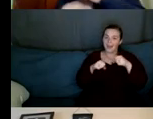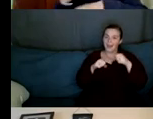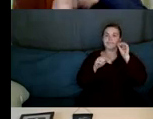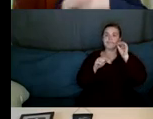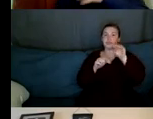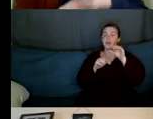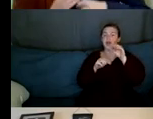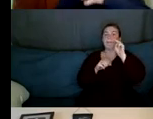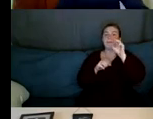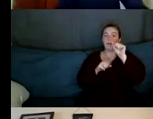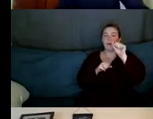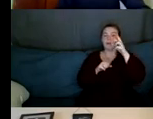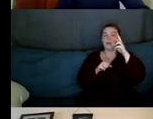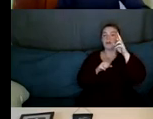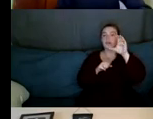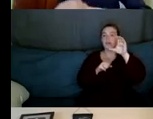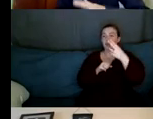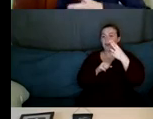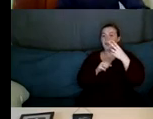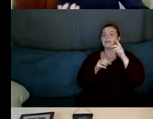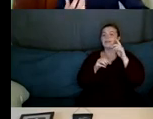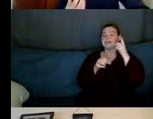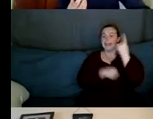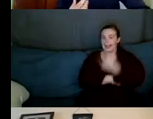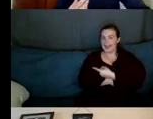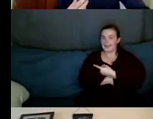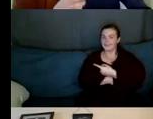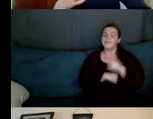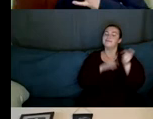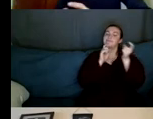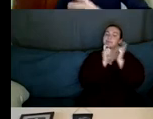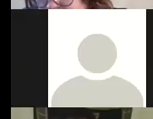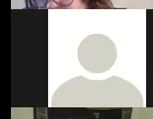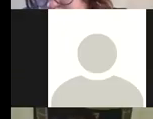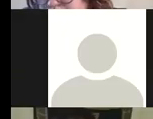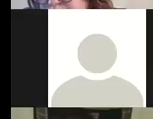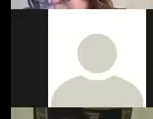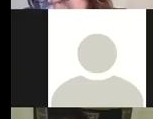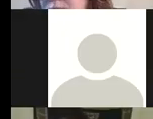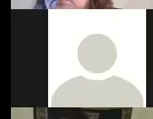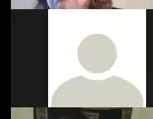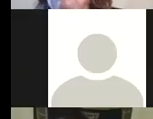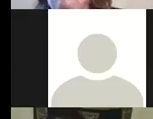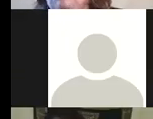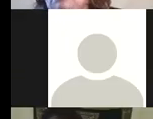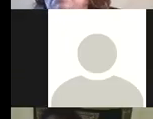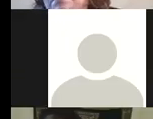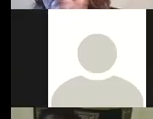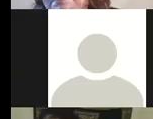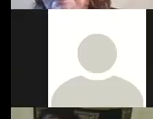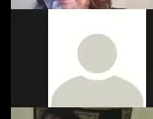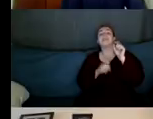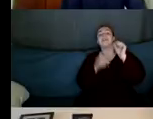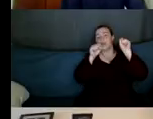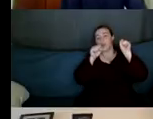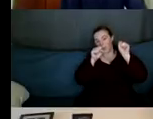way, as people change times for daylight savings, it will make those adjustments for me,